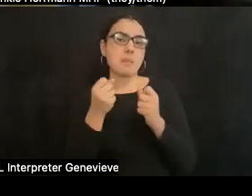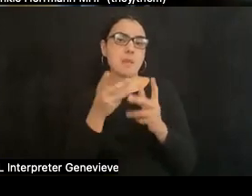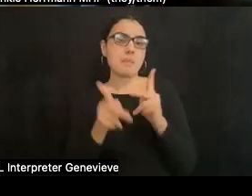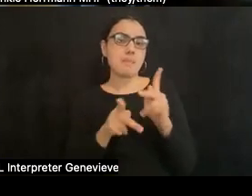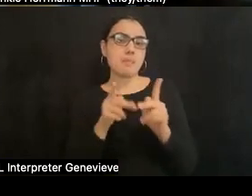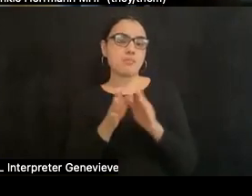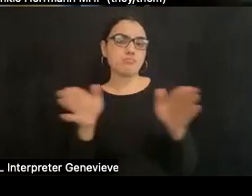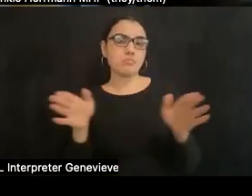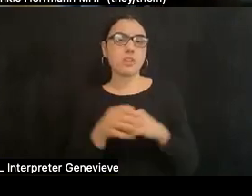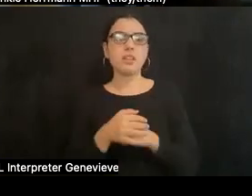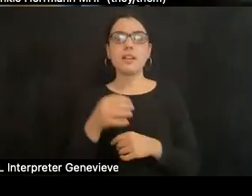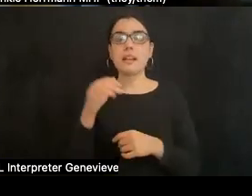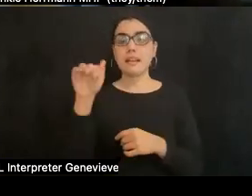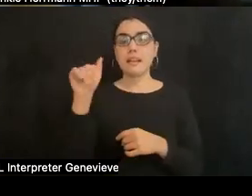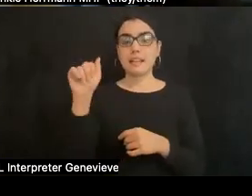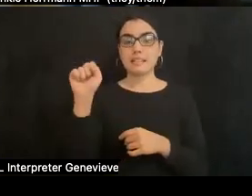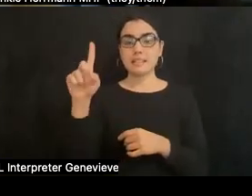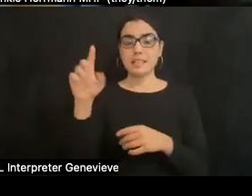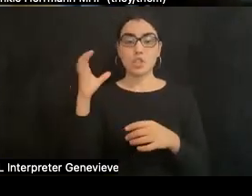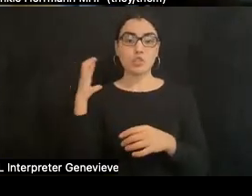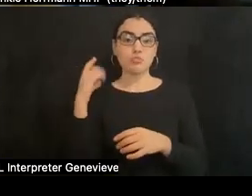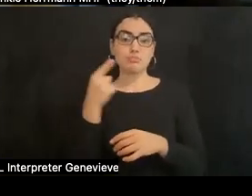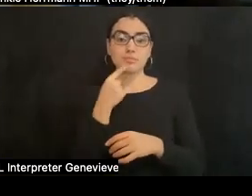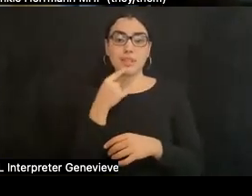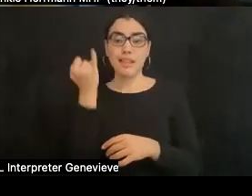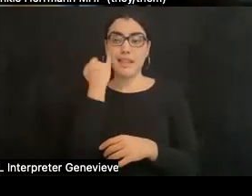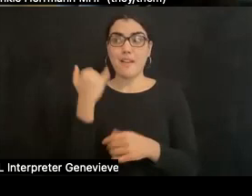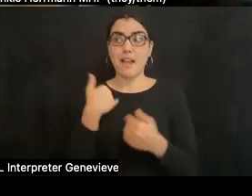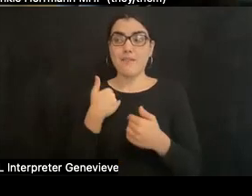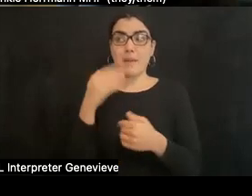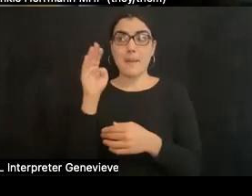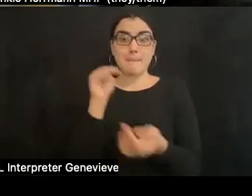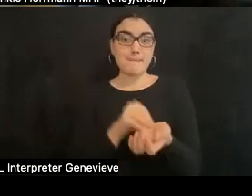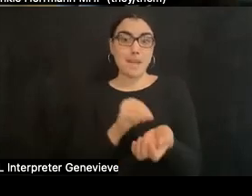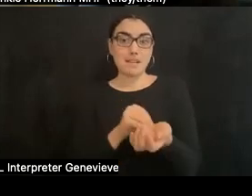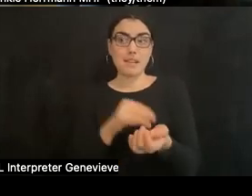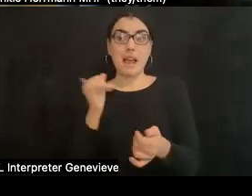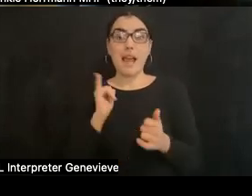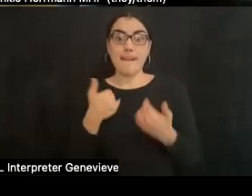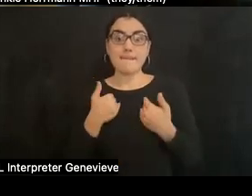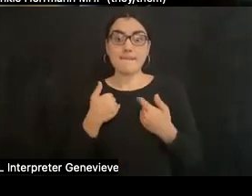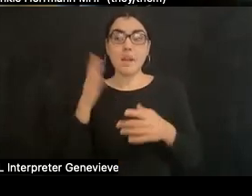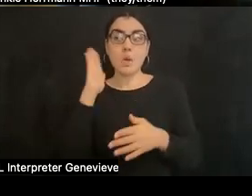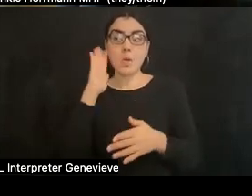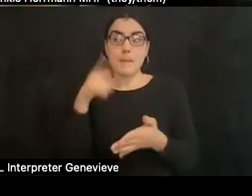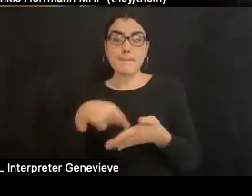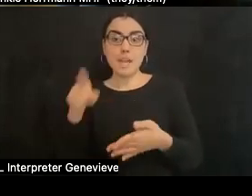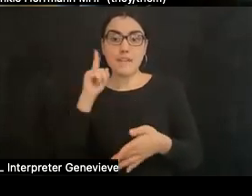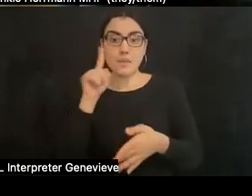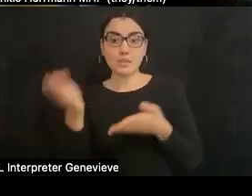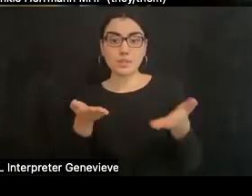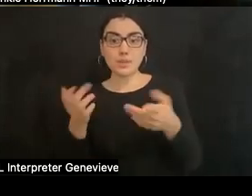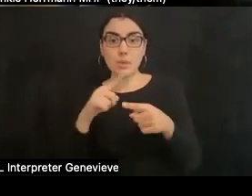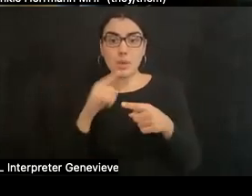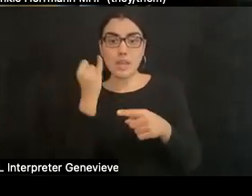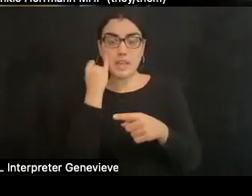is an ASD coach who said that if I have Medicaid, which I do, that it would pay for their services if they became a vendor with